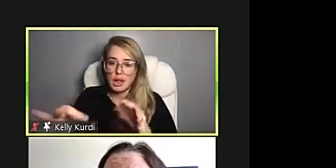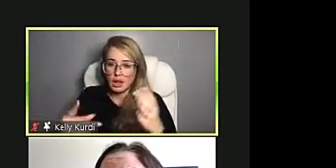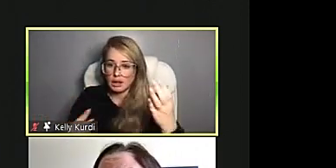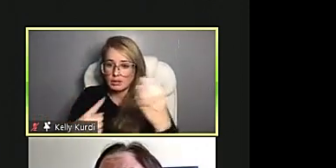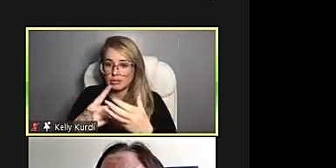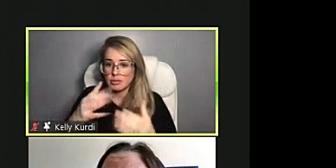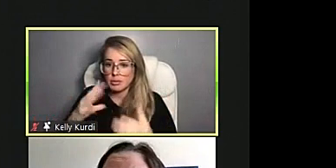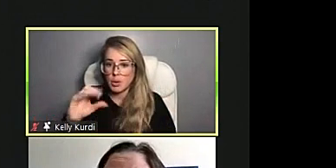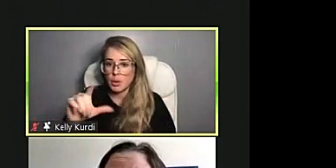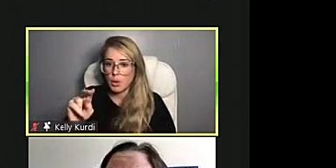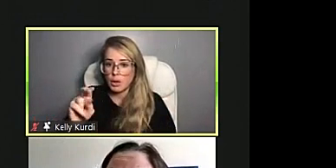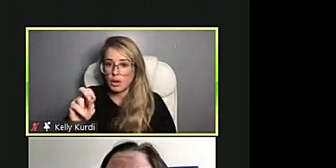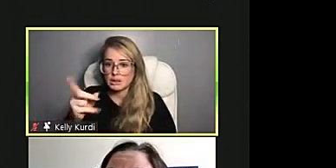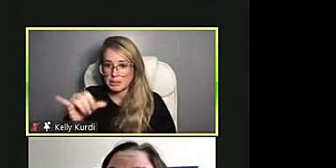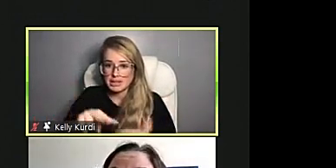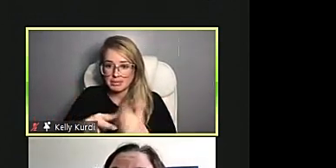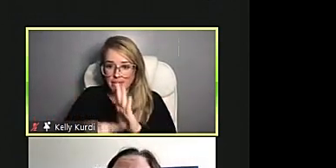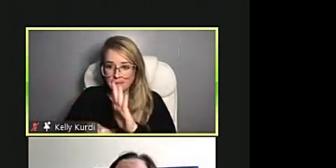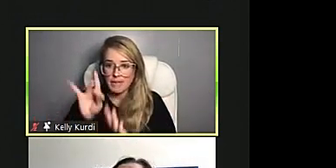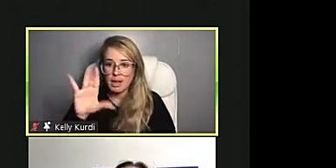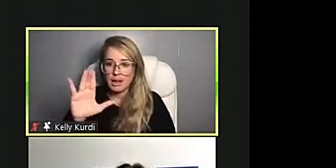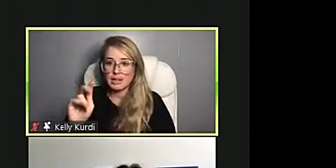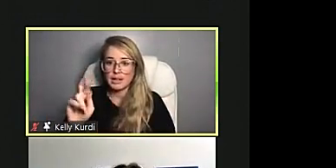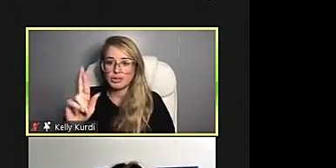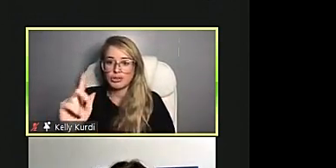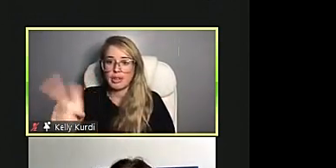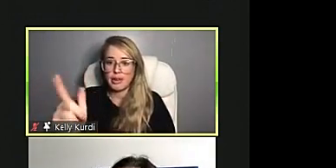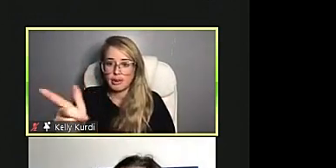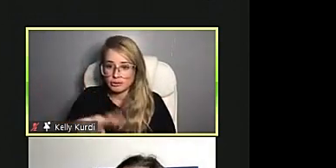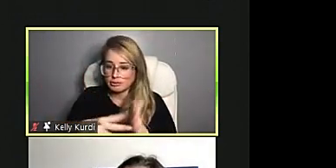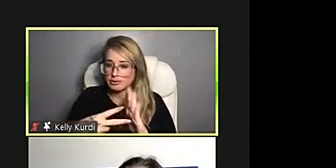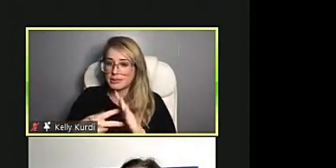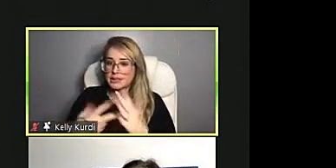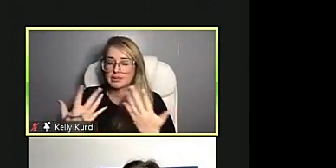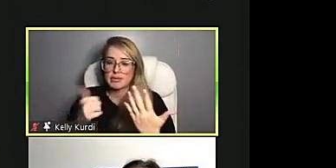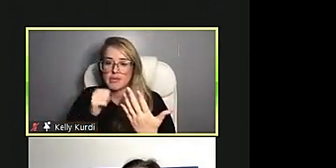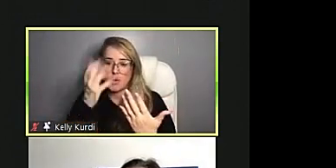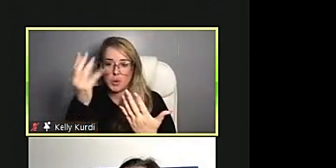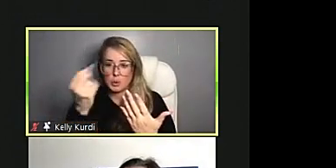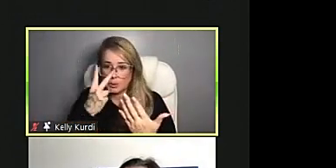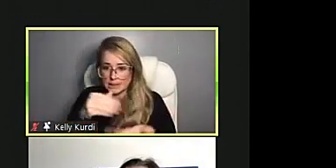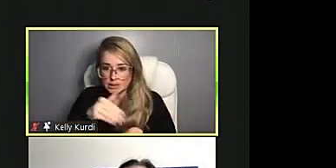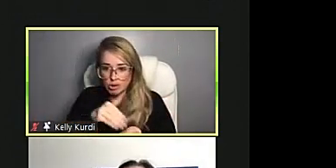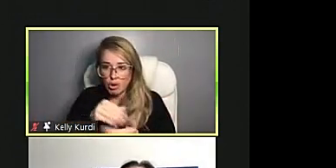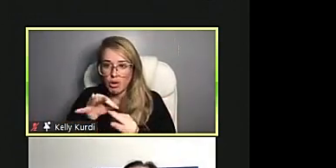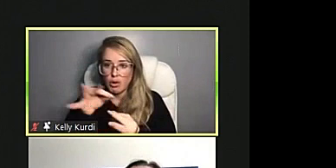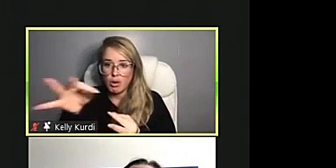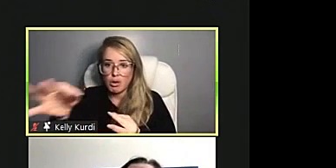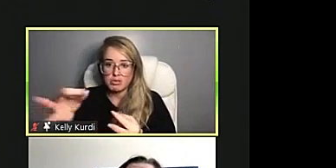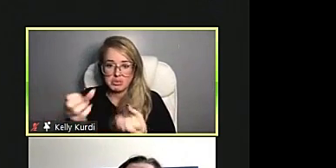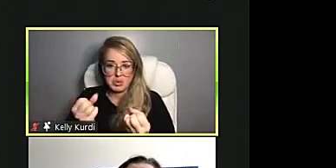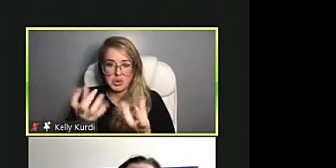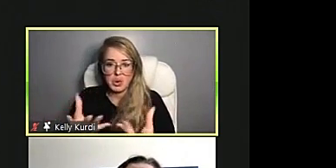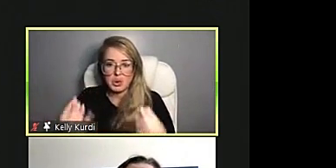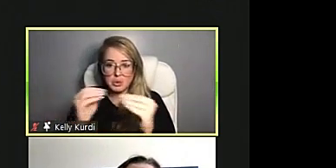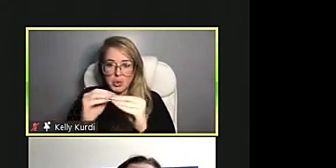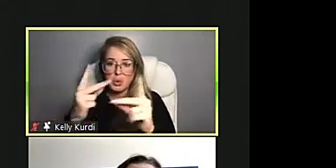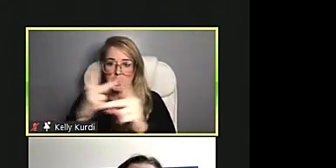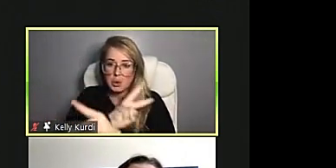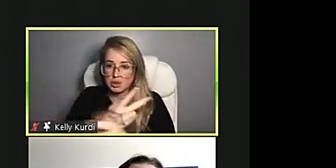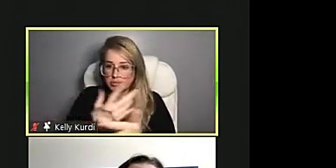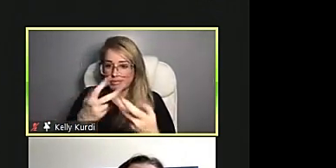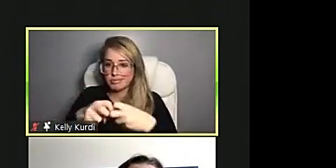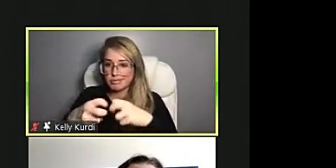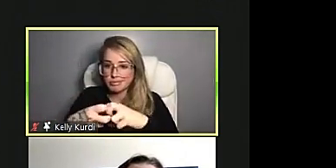mean finding a cancer later. We do know that, not going to see your doctor may result in you not getting